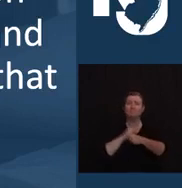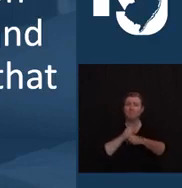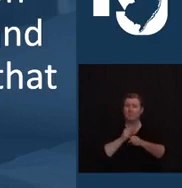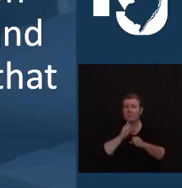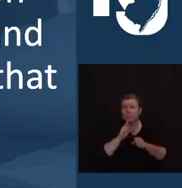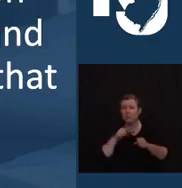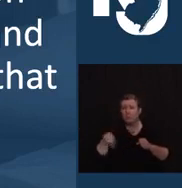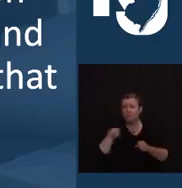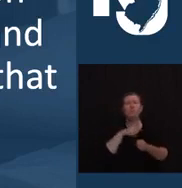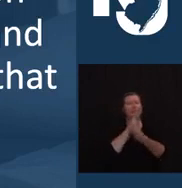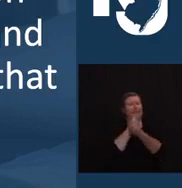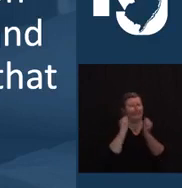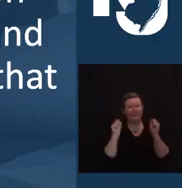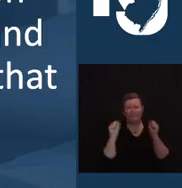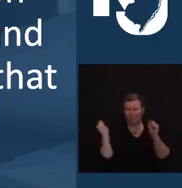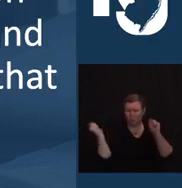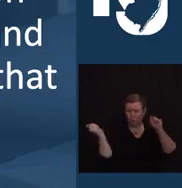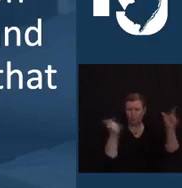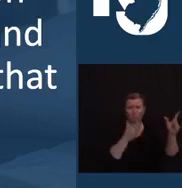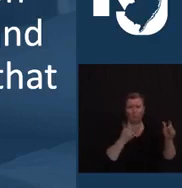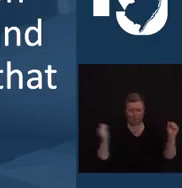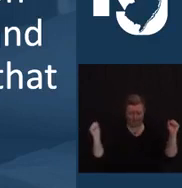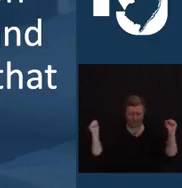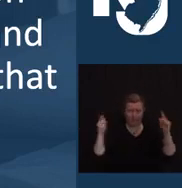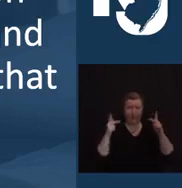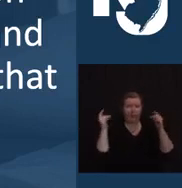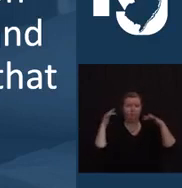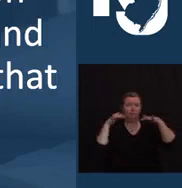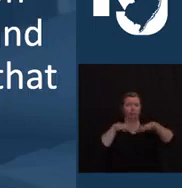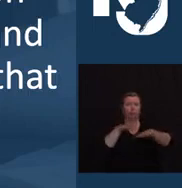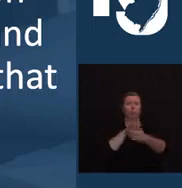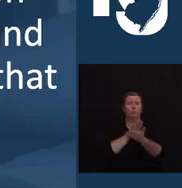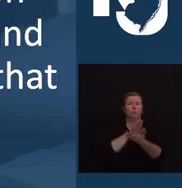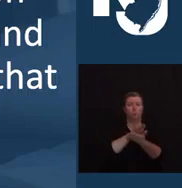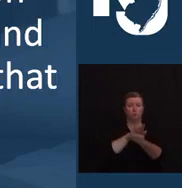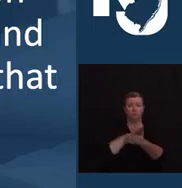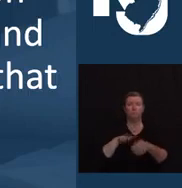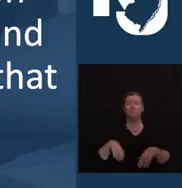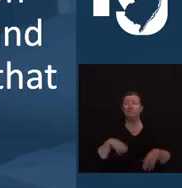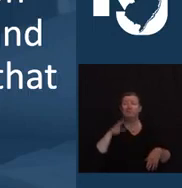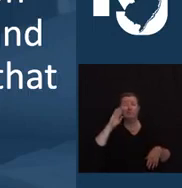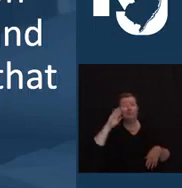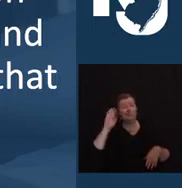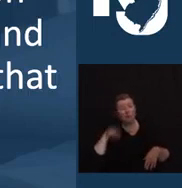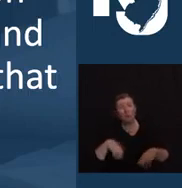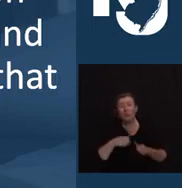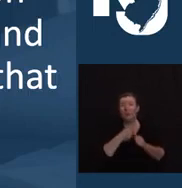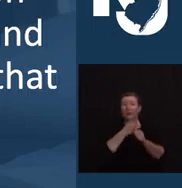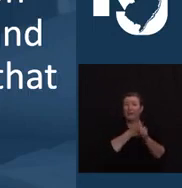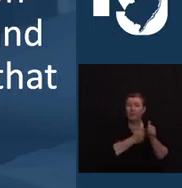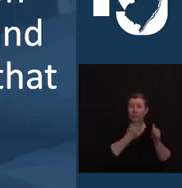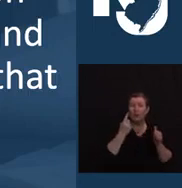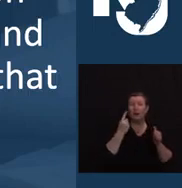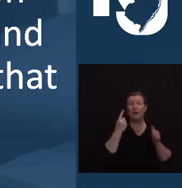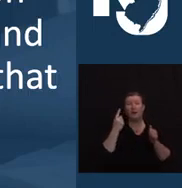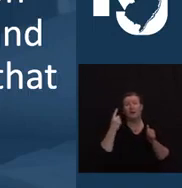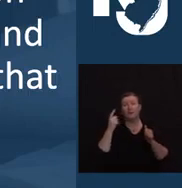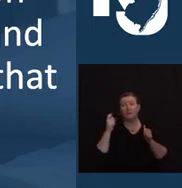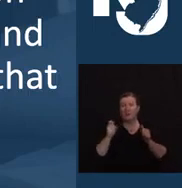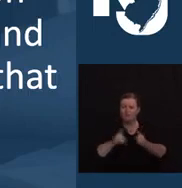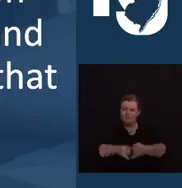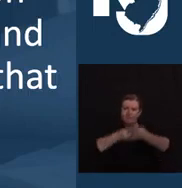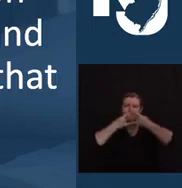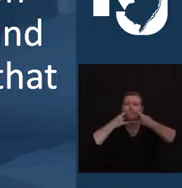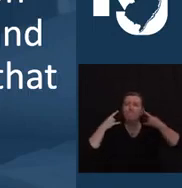year as possible. As we have previously announced, everyone in our schools, everyone, is to wear a mask, save for extremely